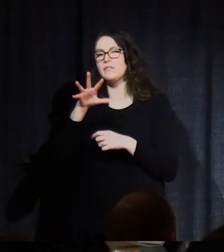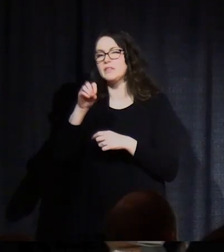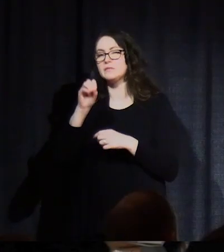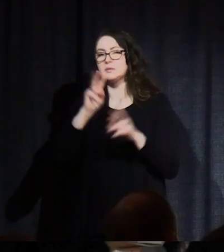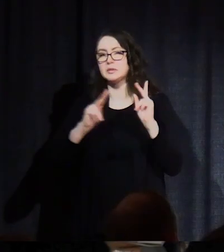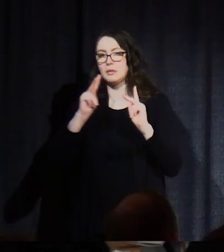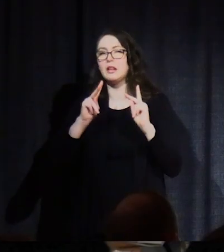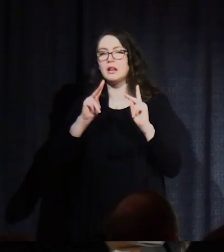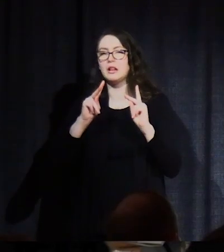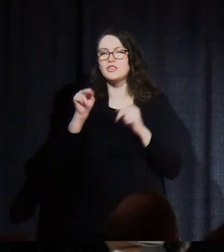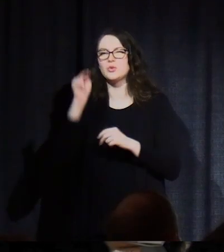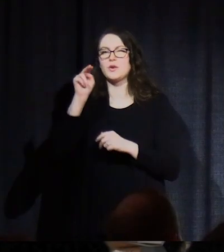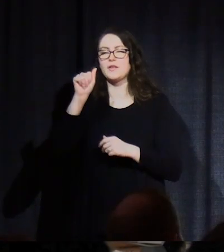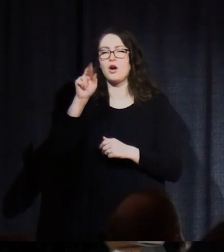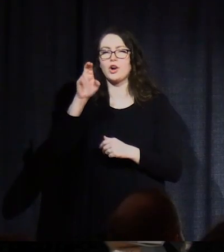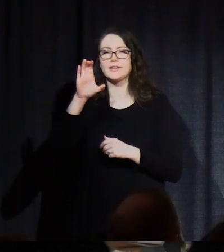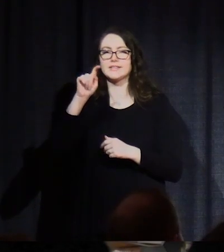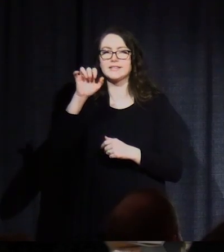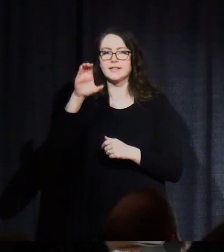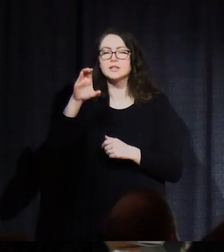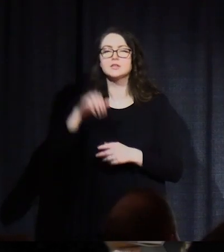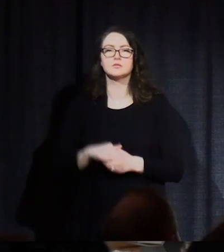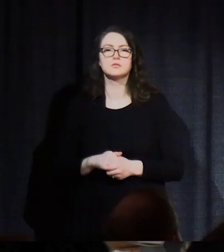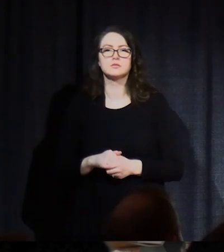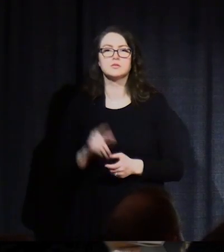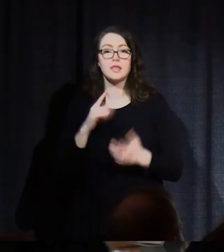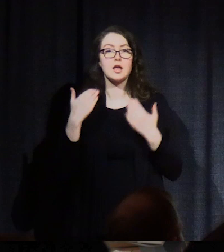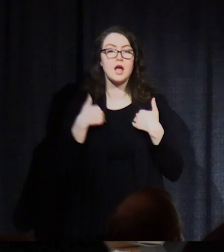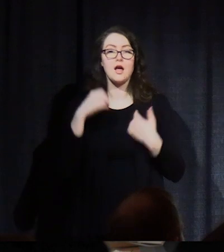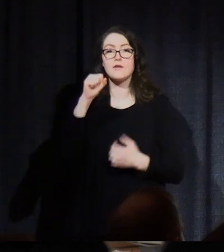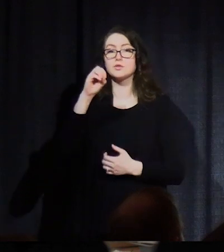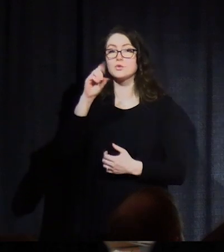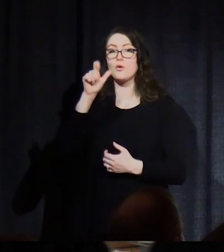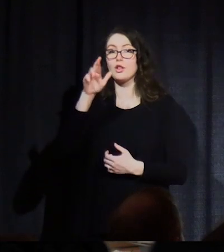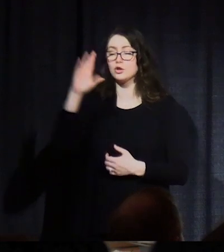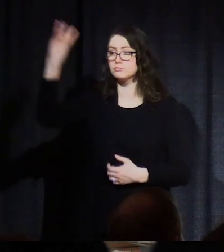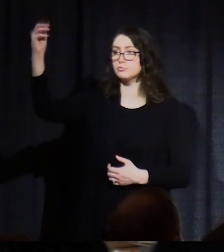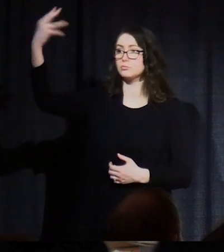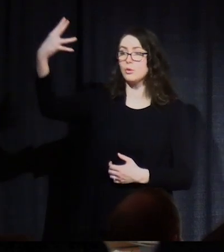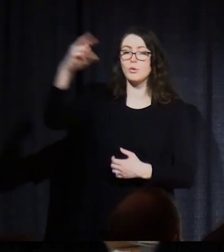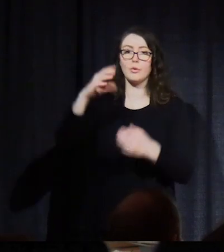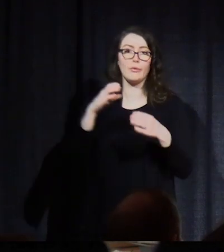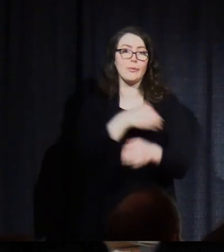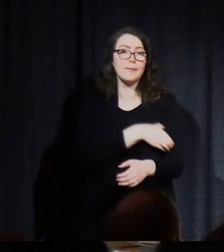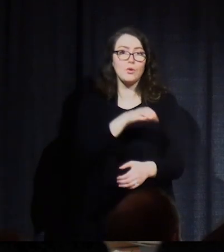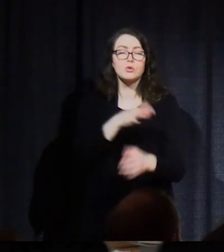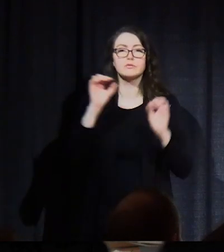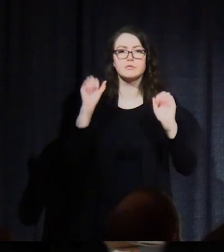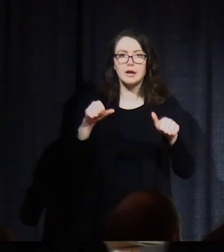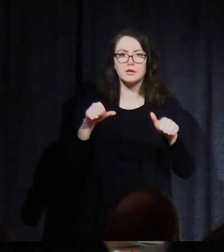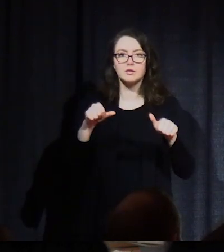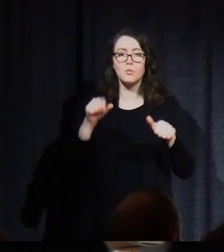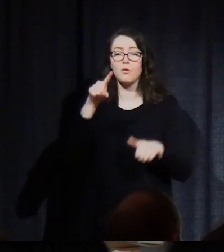of the Arctic Circle. There, they've installed enough solar and energy storage to turn their diesels off and operate on